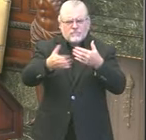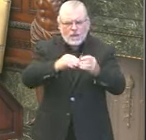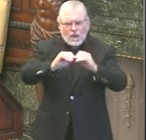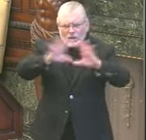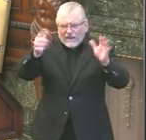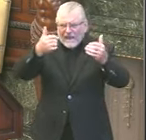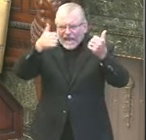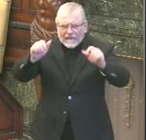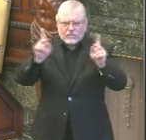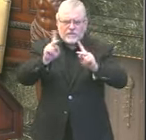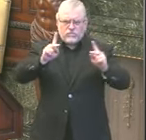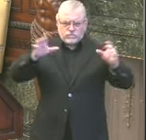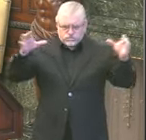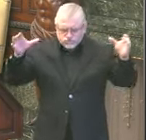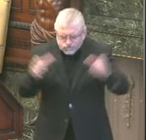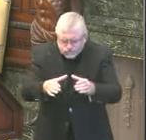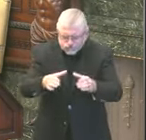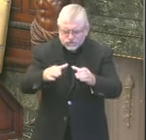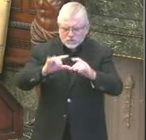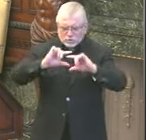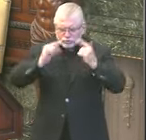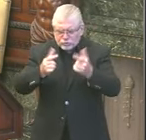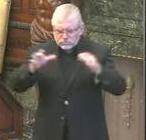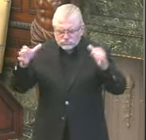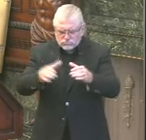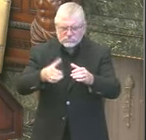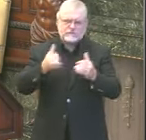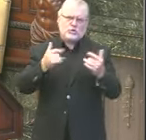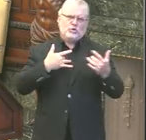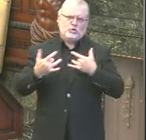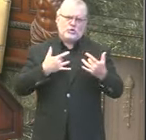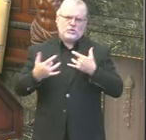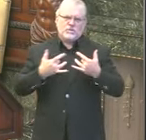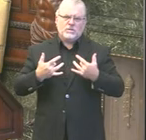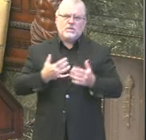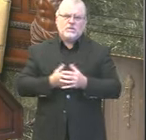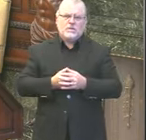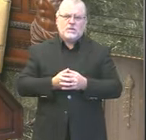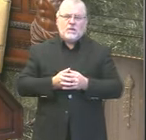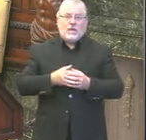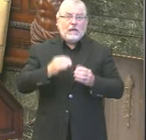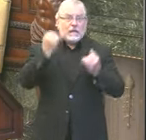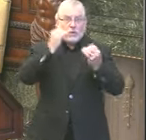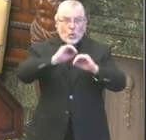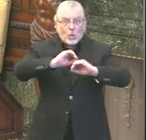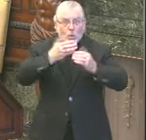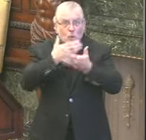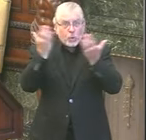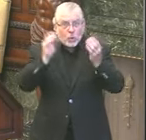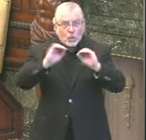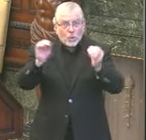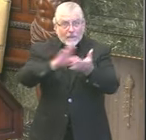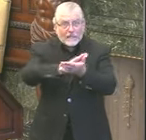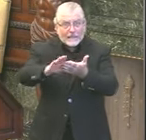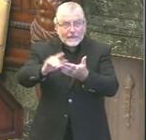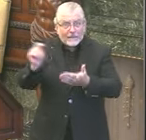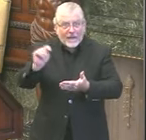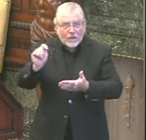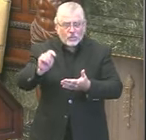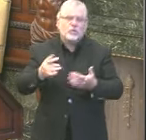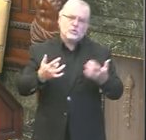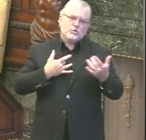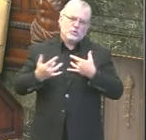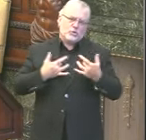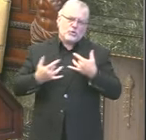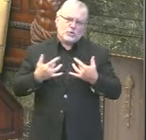don't have extensive bathroom facilities and are congregant together in a time of a pandemic. Yeah,